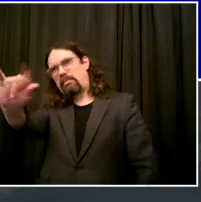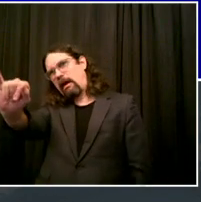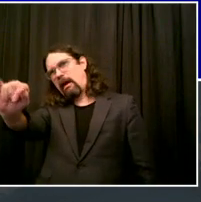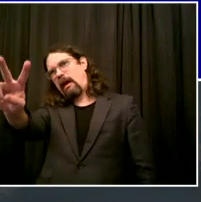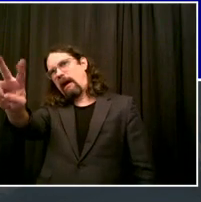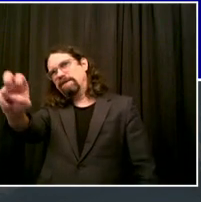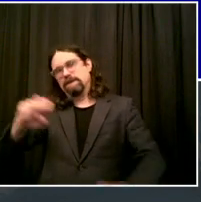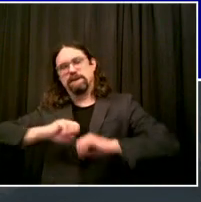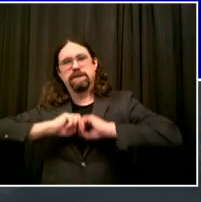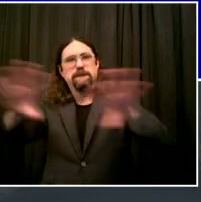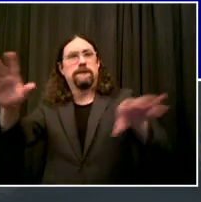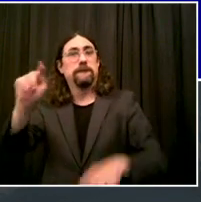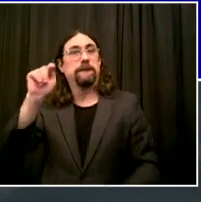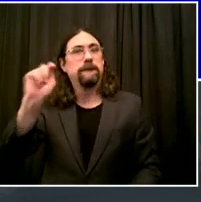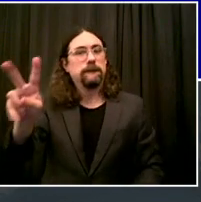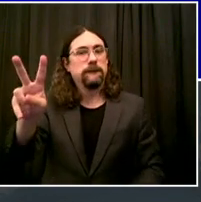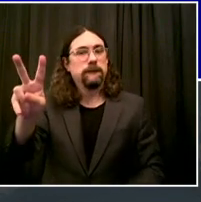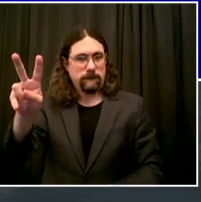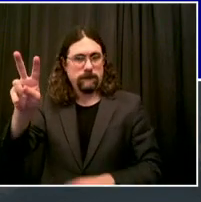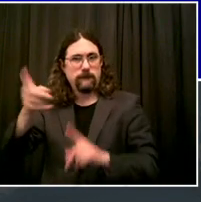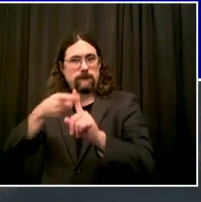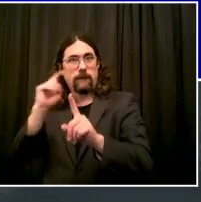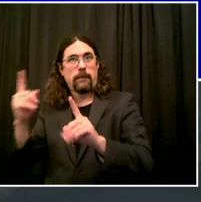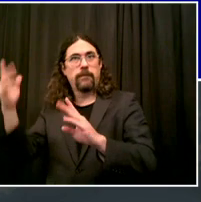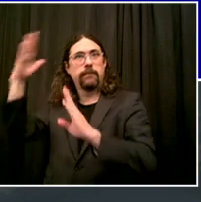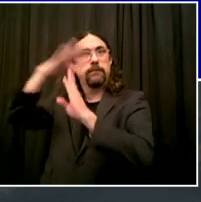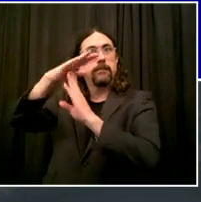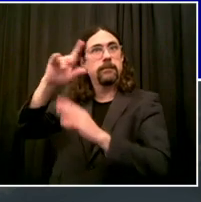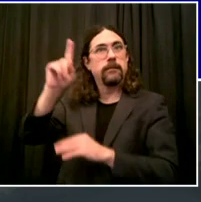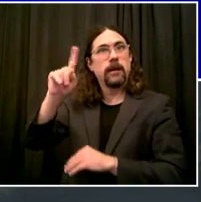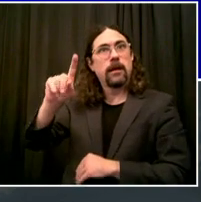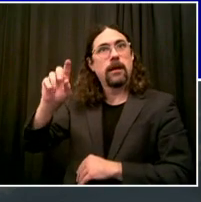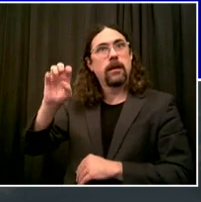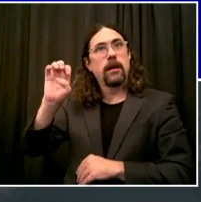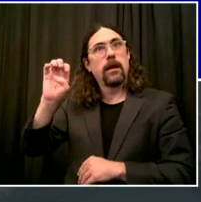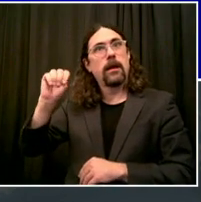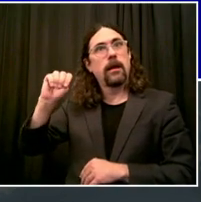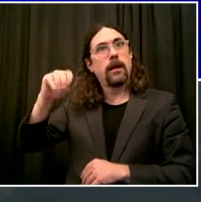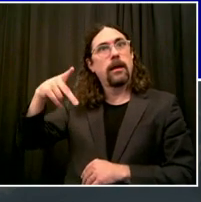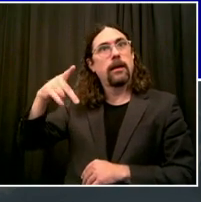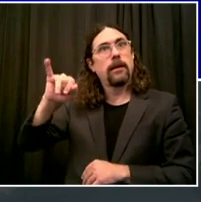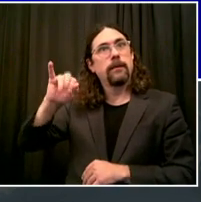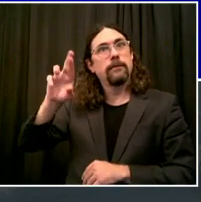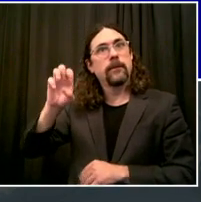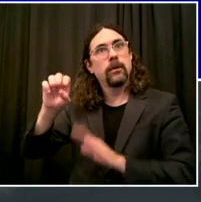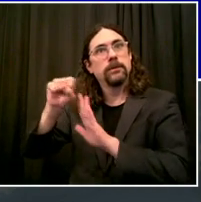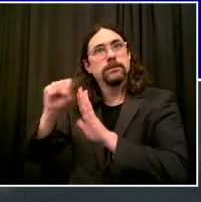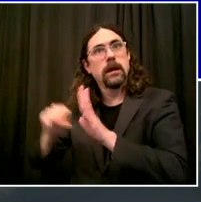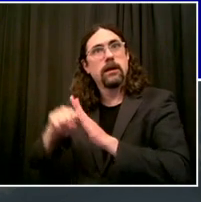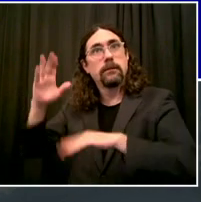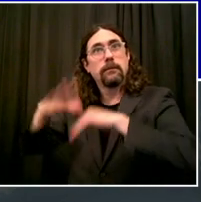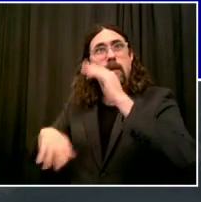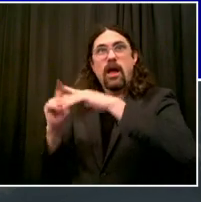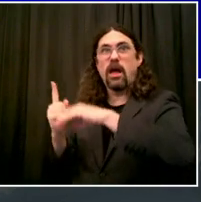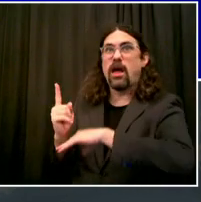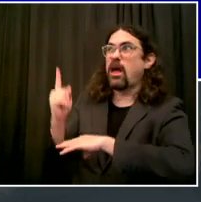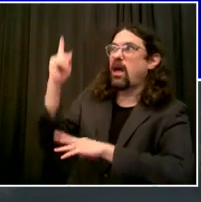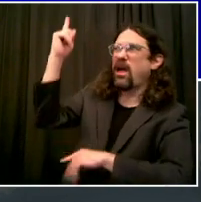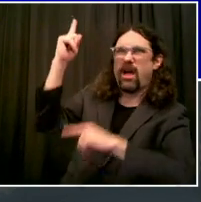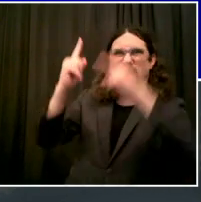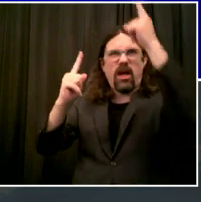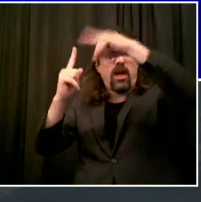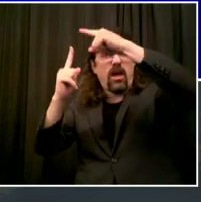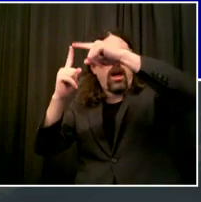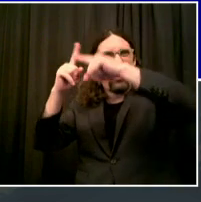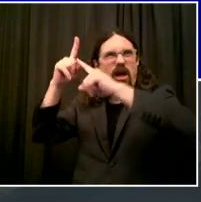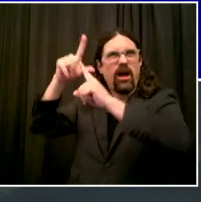got us this far, the healthcare workers, the first responders, everyone who fought through March, fought through April, all the way to today to make